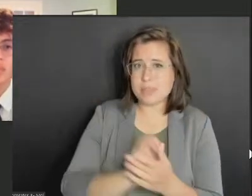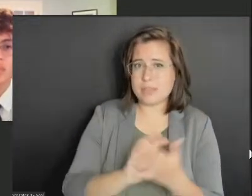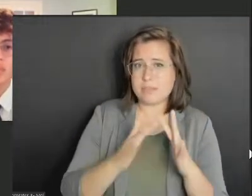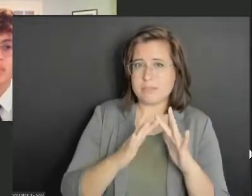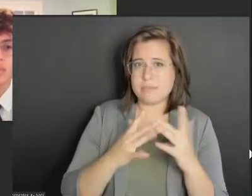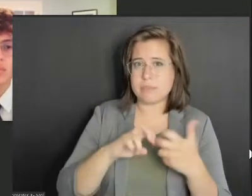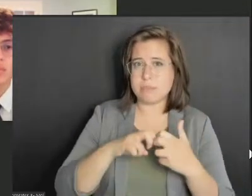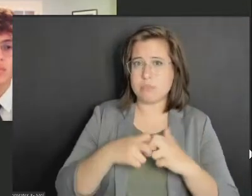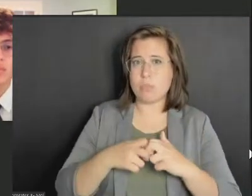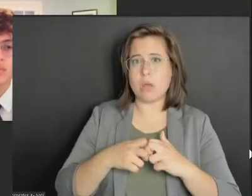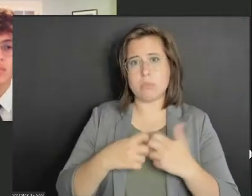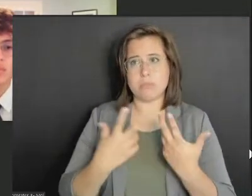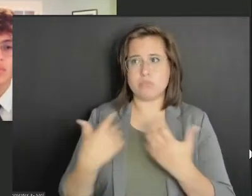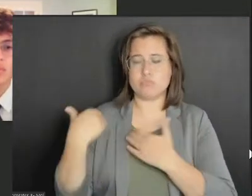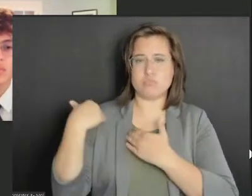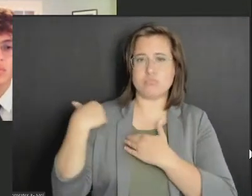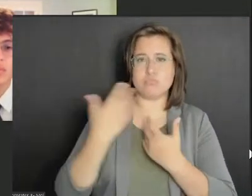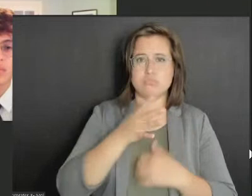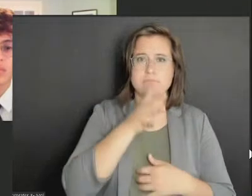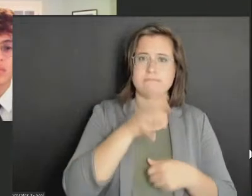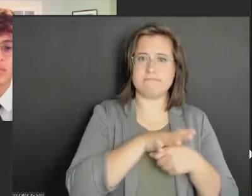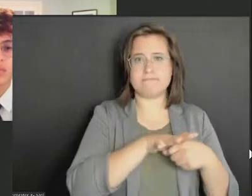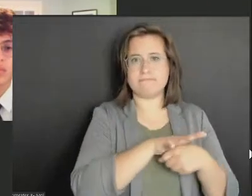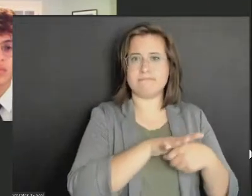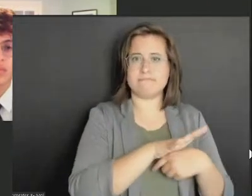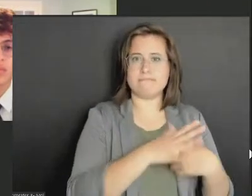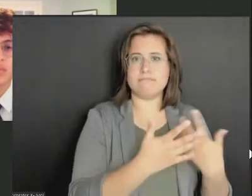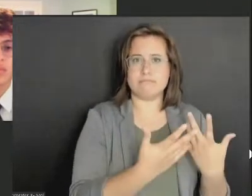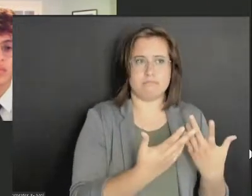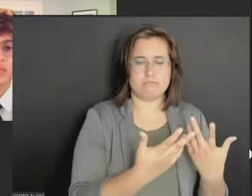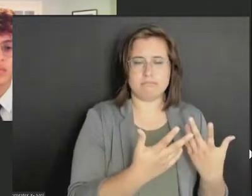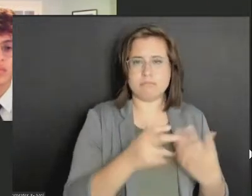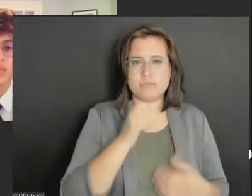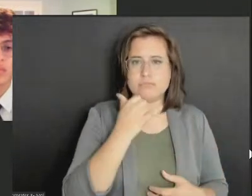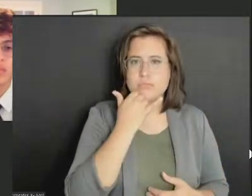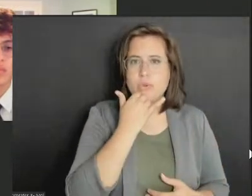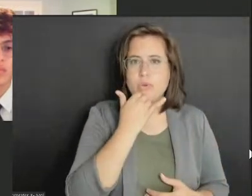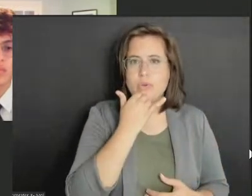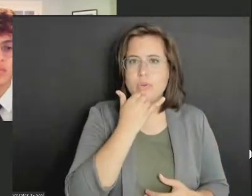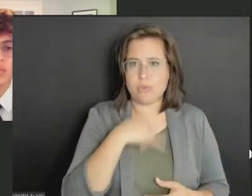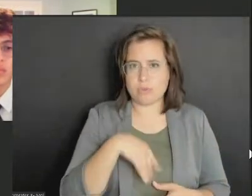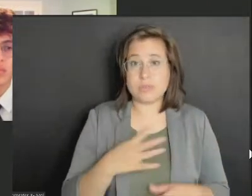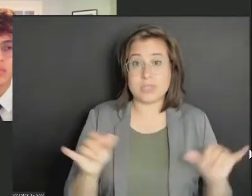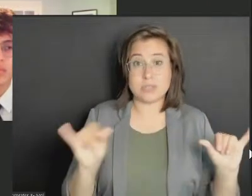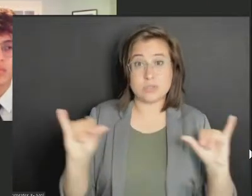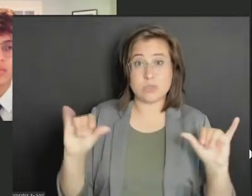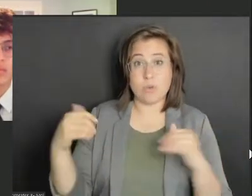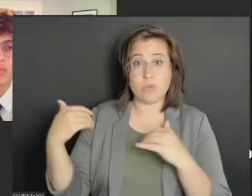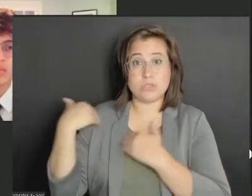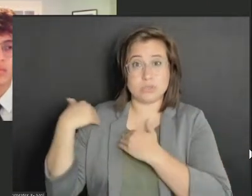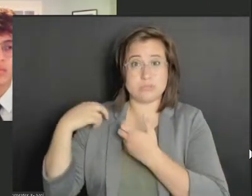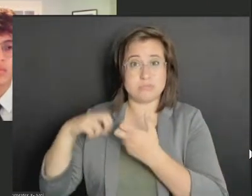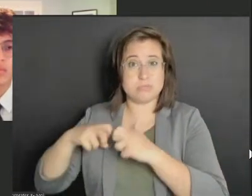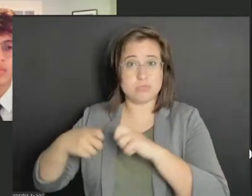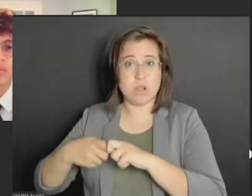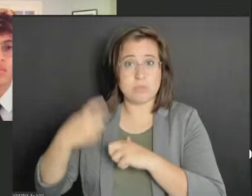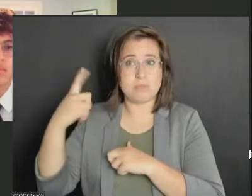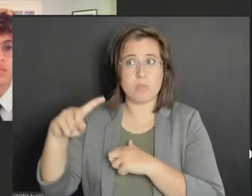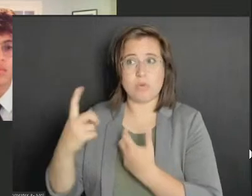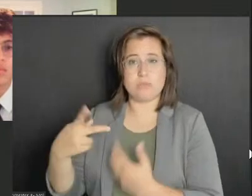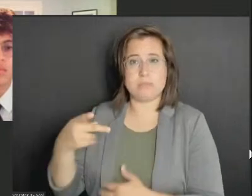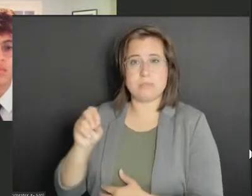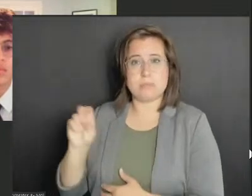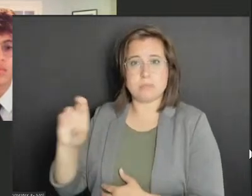problem for rural areas and tribal communities. Well, that is not the case. It is also a problem for poor communities and